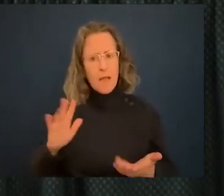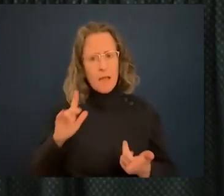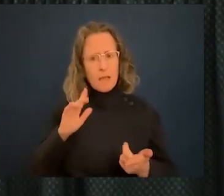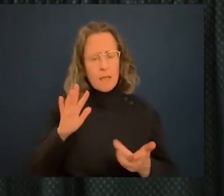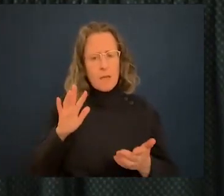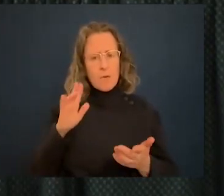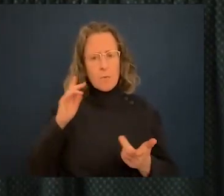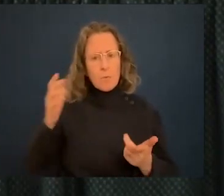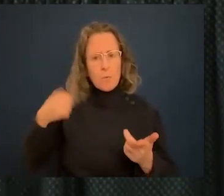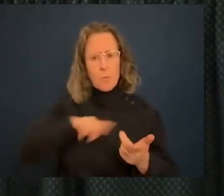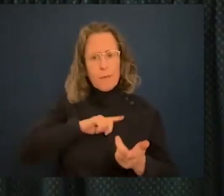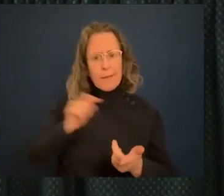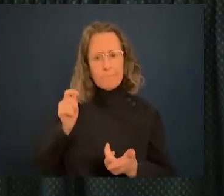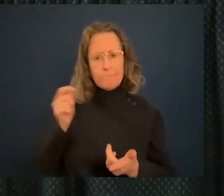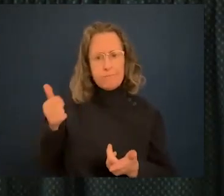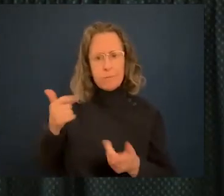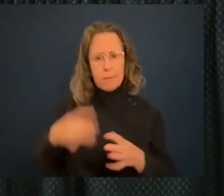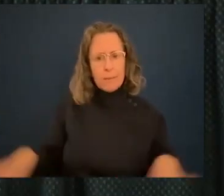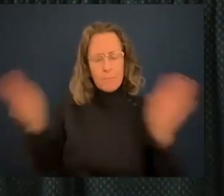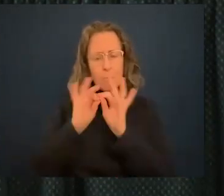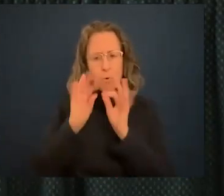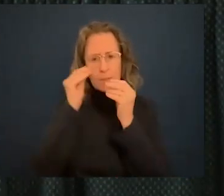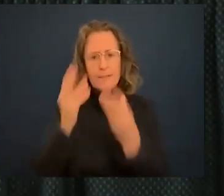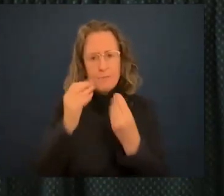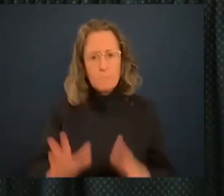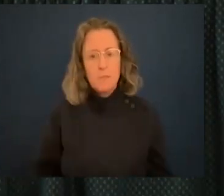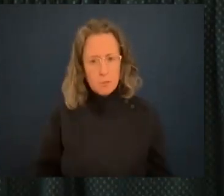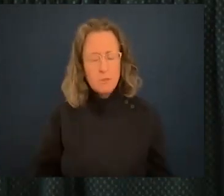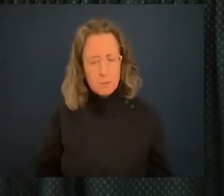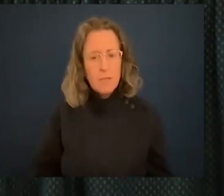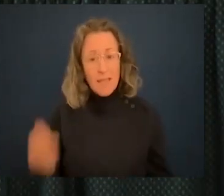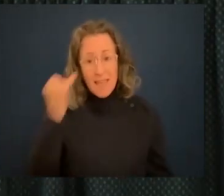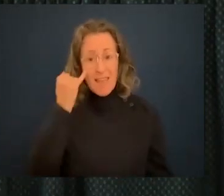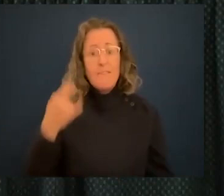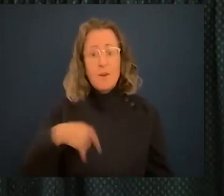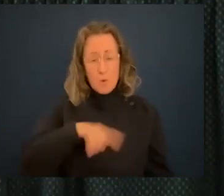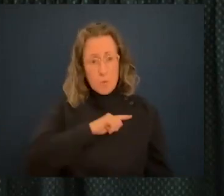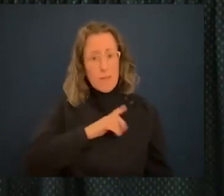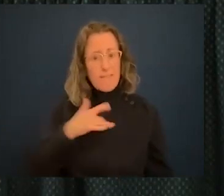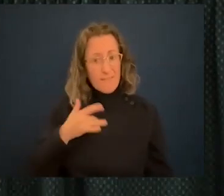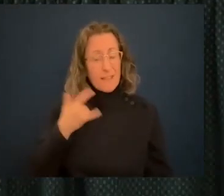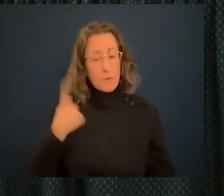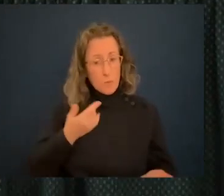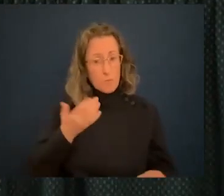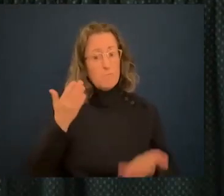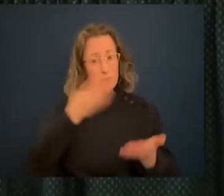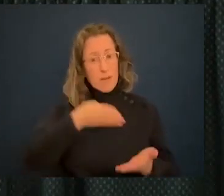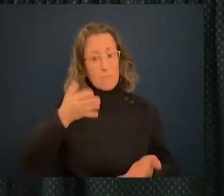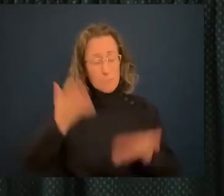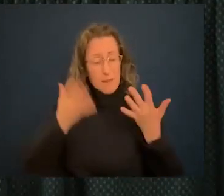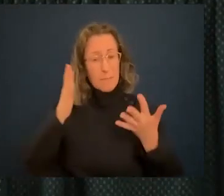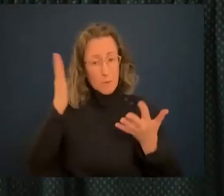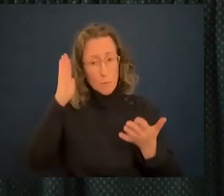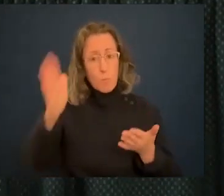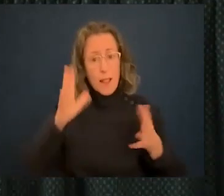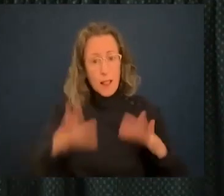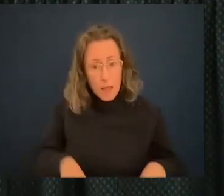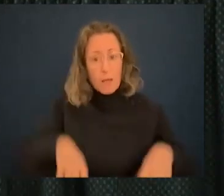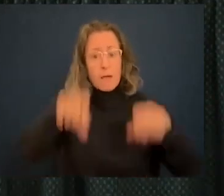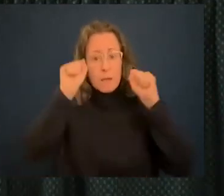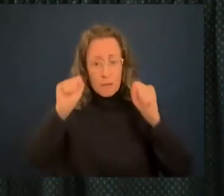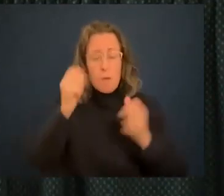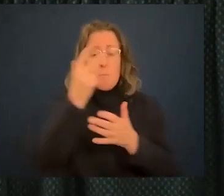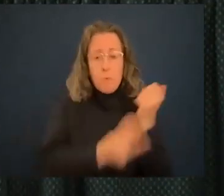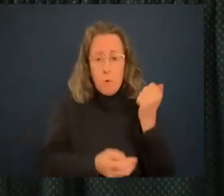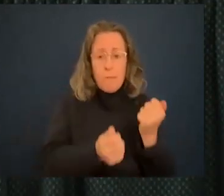on this uh funding if we are seriously considering Fire EMS uh before we make a decision on Fire EMS so we